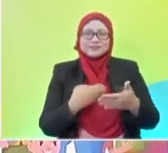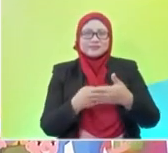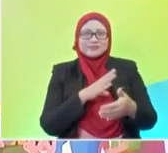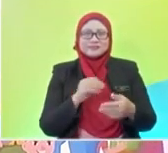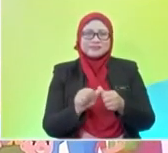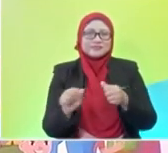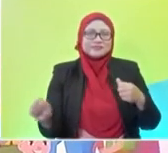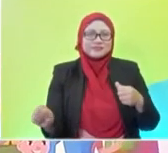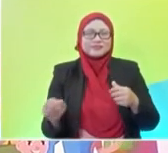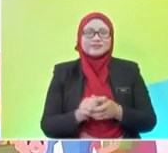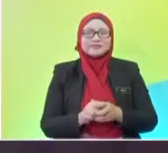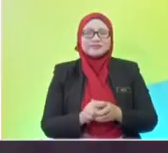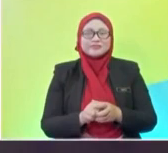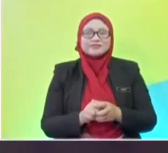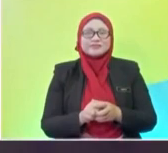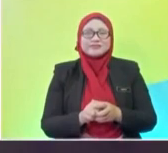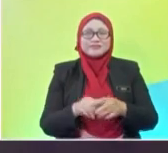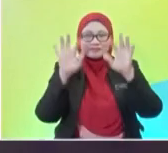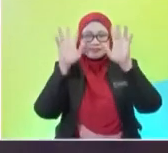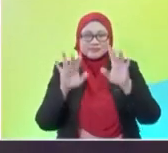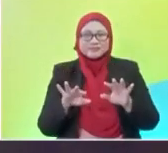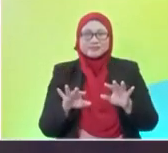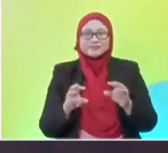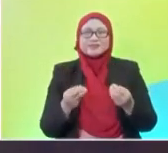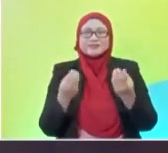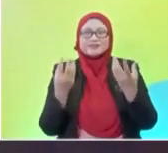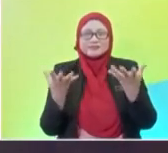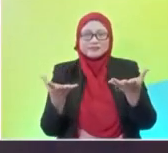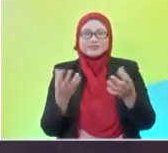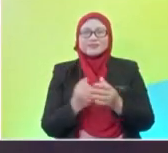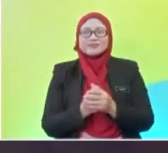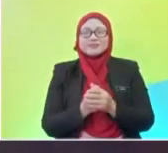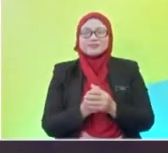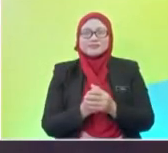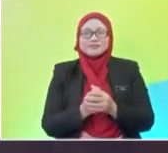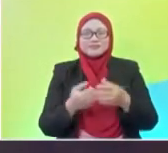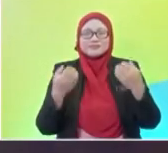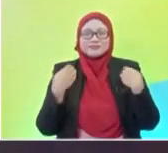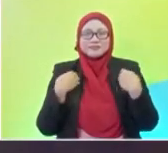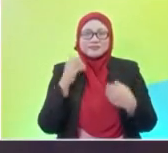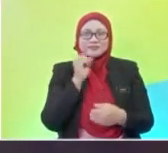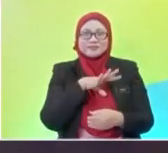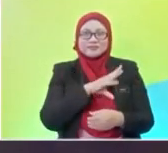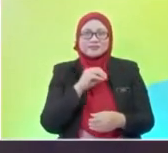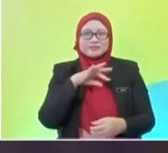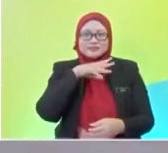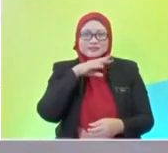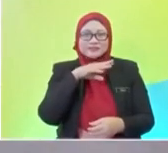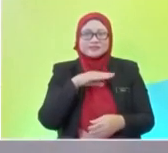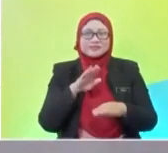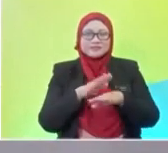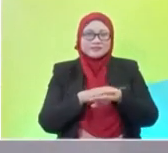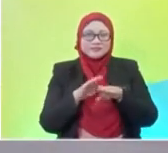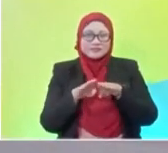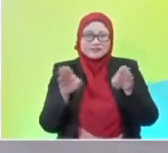rain stopped falling, the water went down, leaving trash and muds on the ground. Old and young